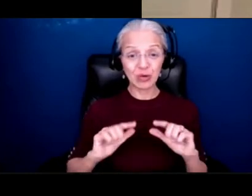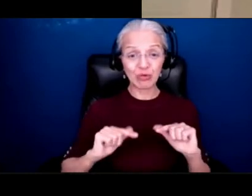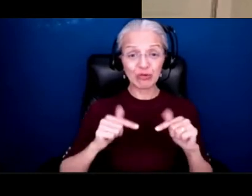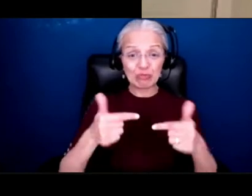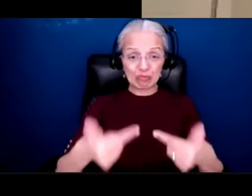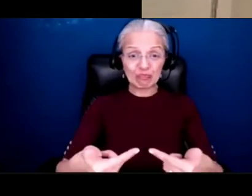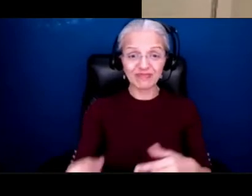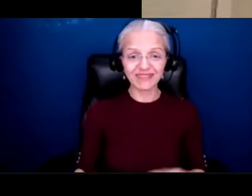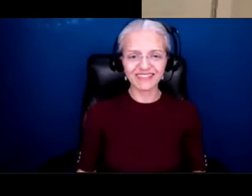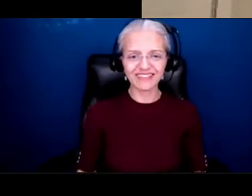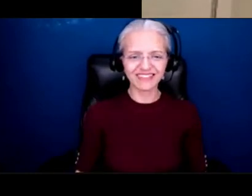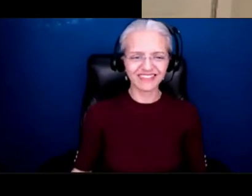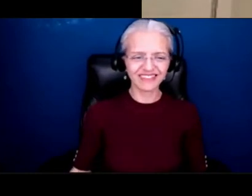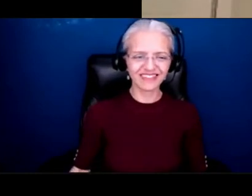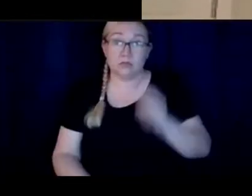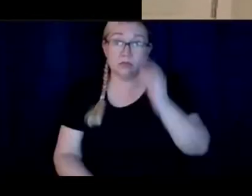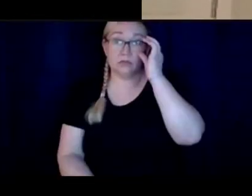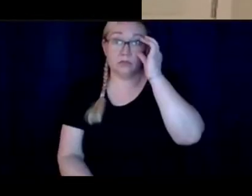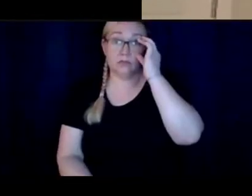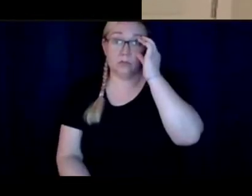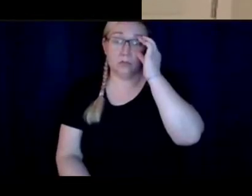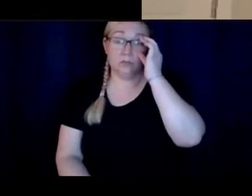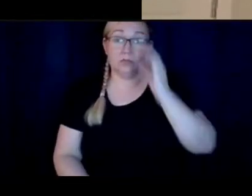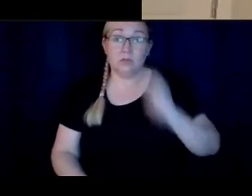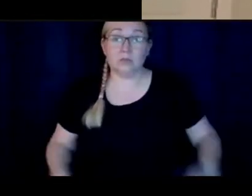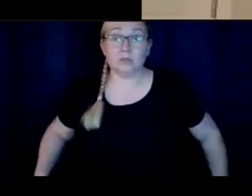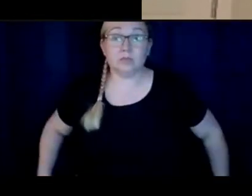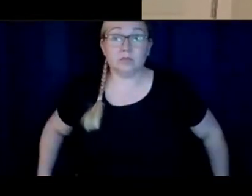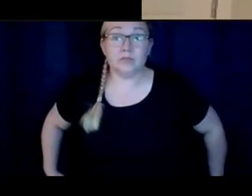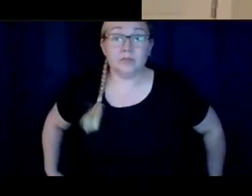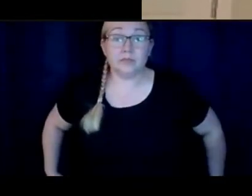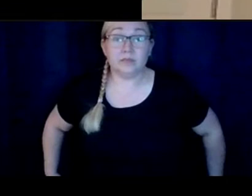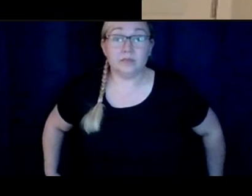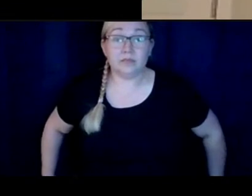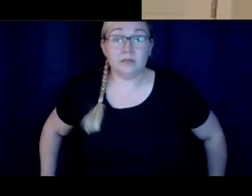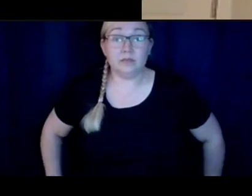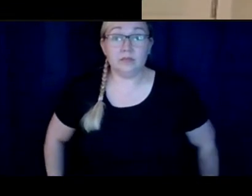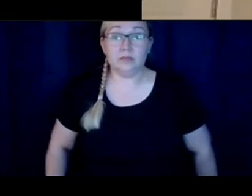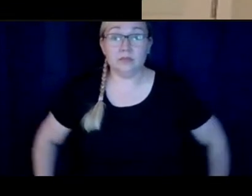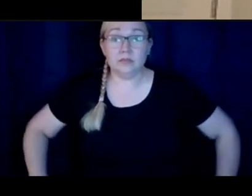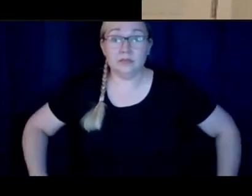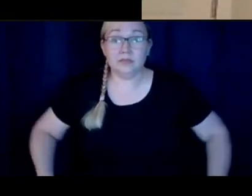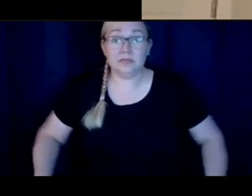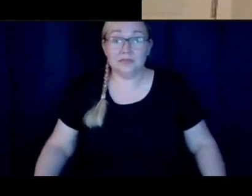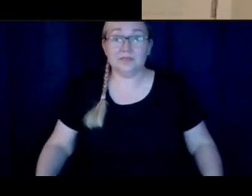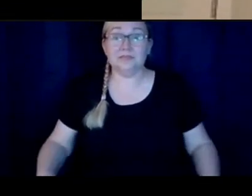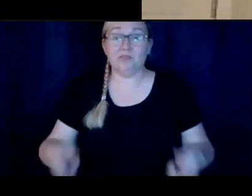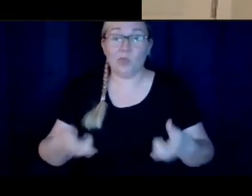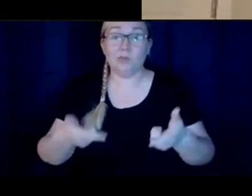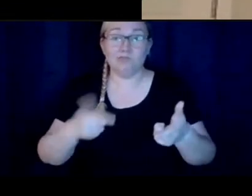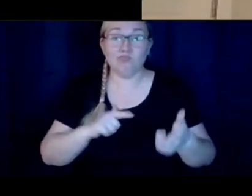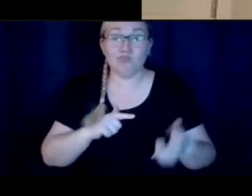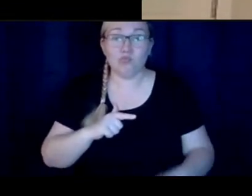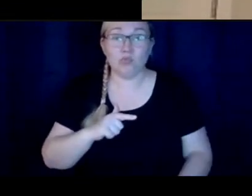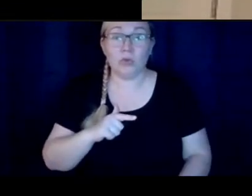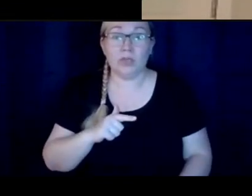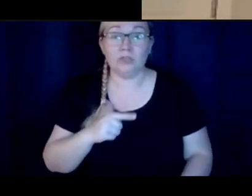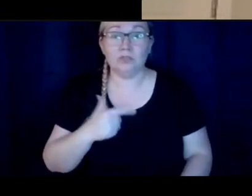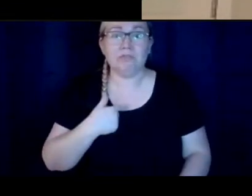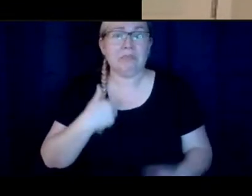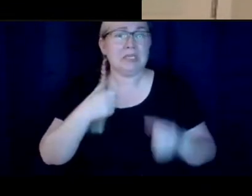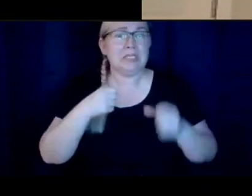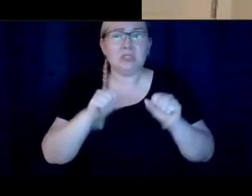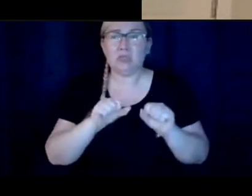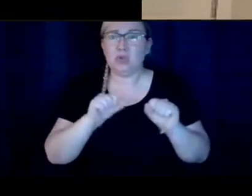memoir. You know, I'm just gonna squeeze every drop of fun that I can.